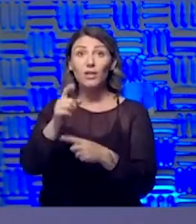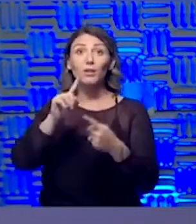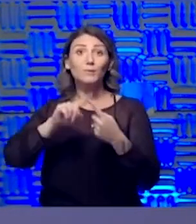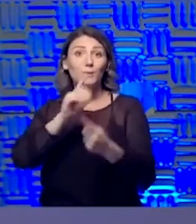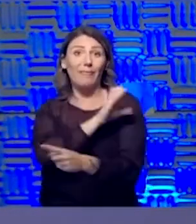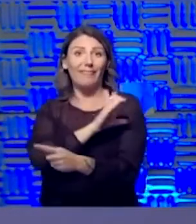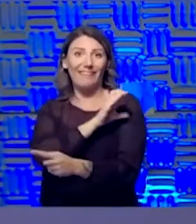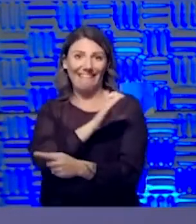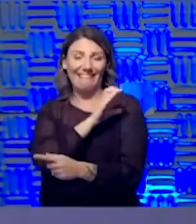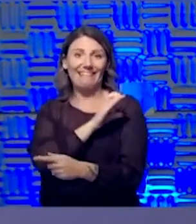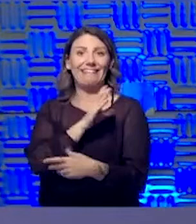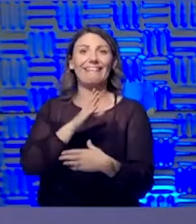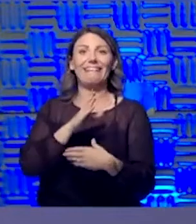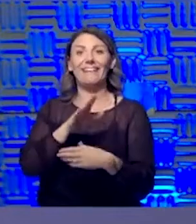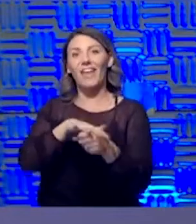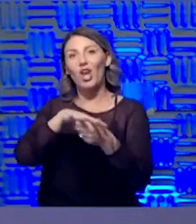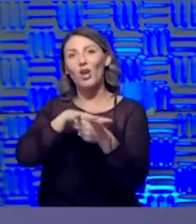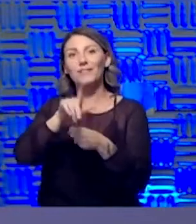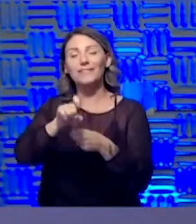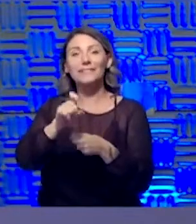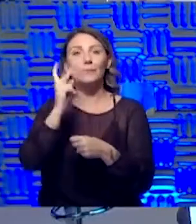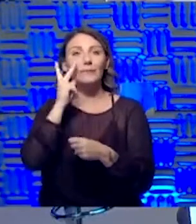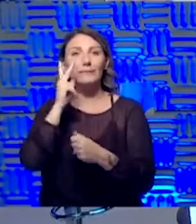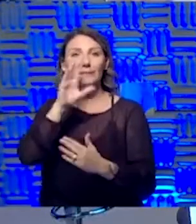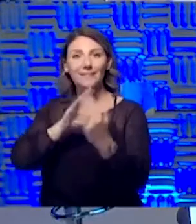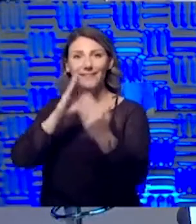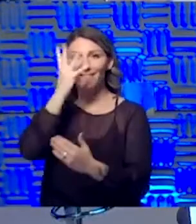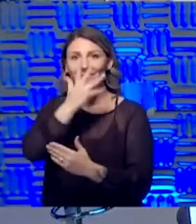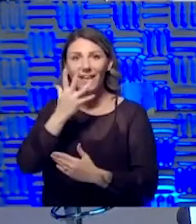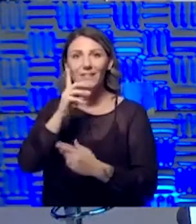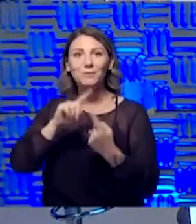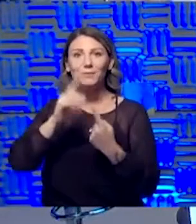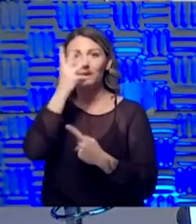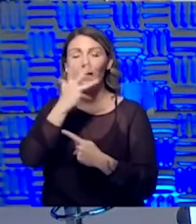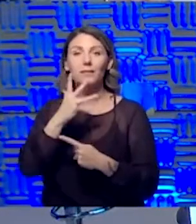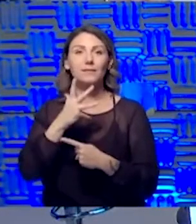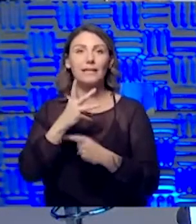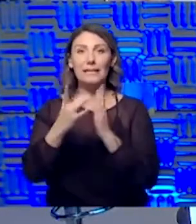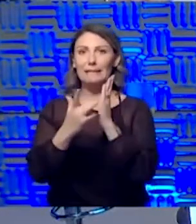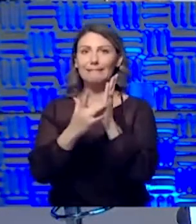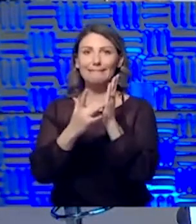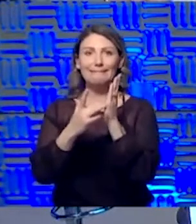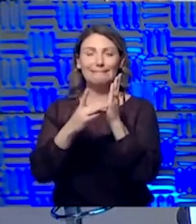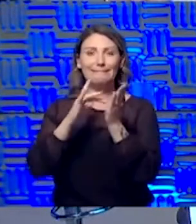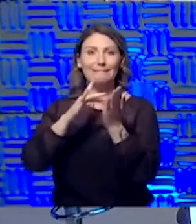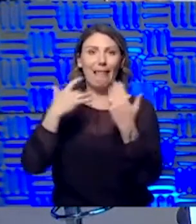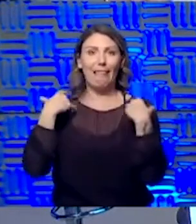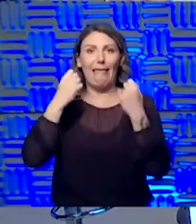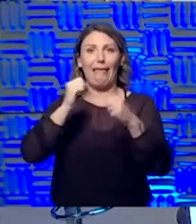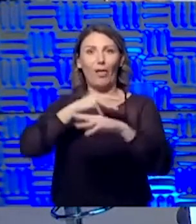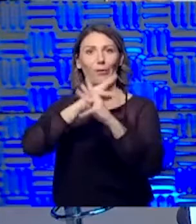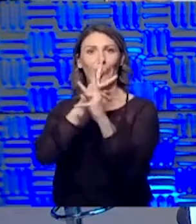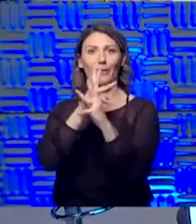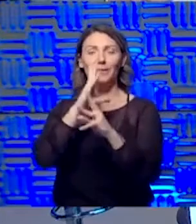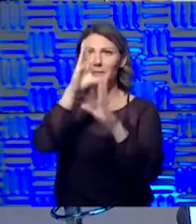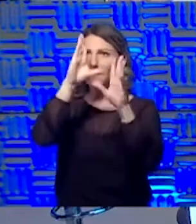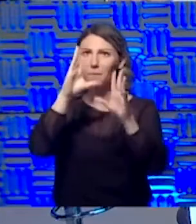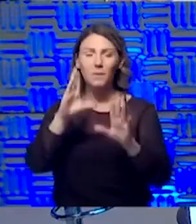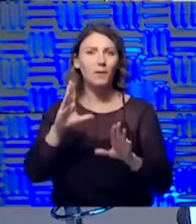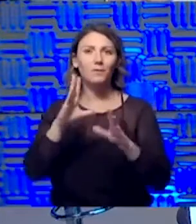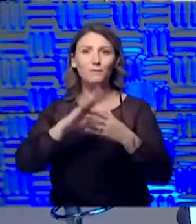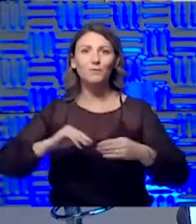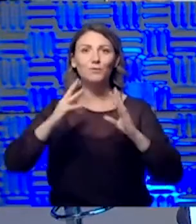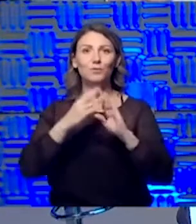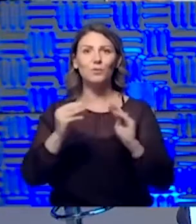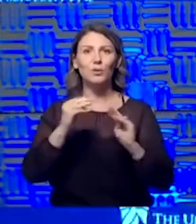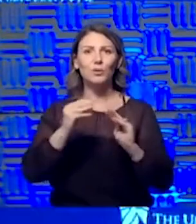clinic areas, because they need to be seen face to face. The telehealth thing is a crazy good story. You look for silver lining in